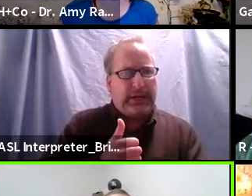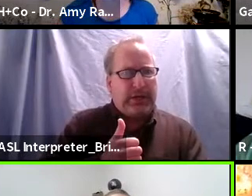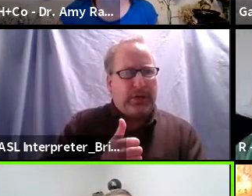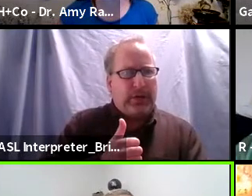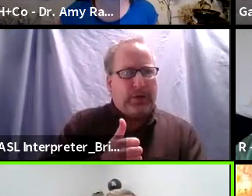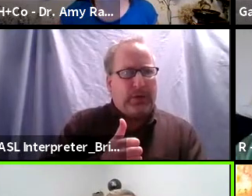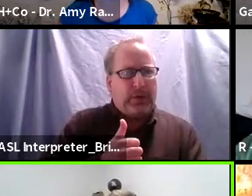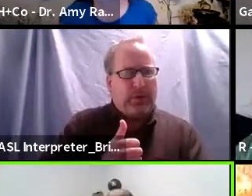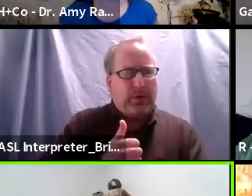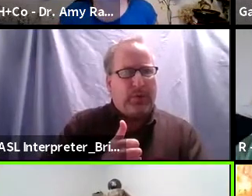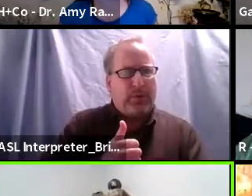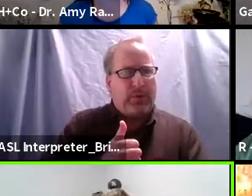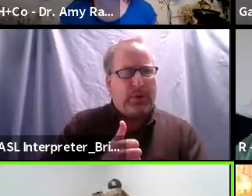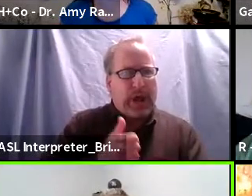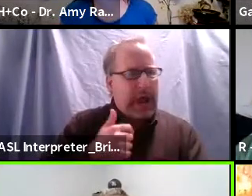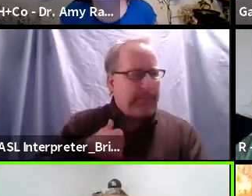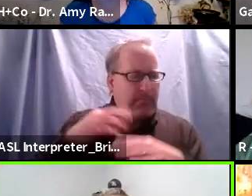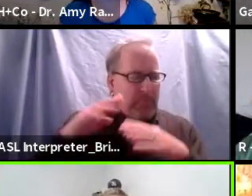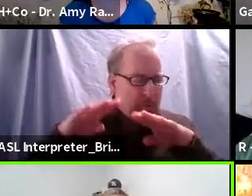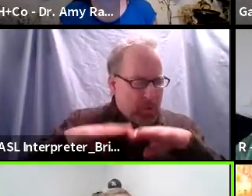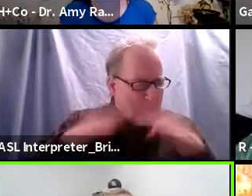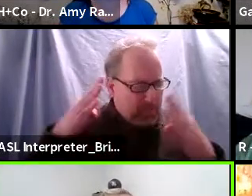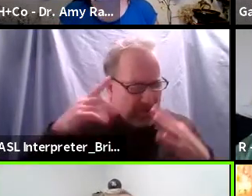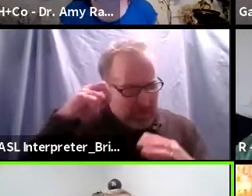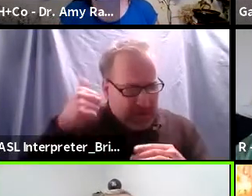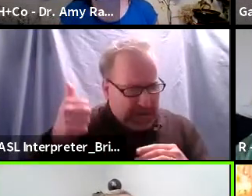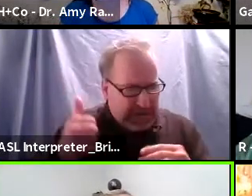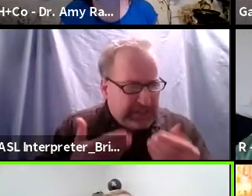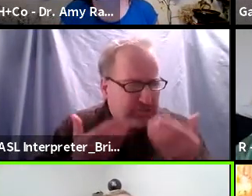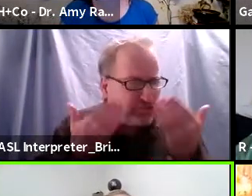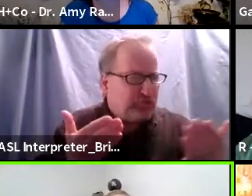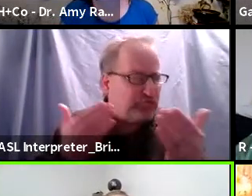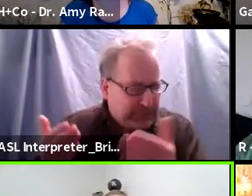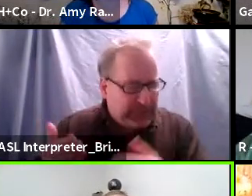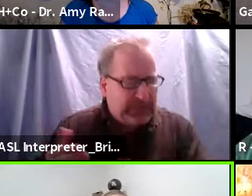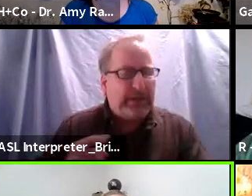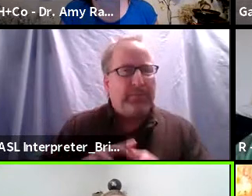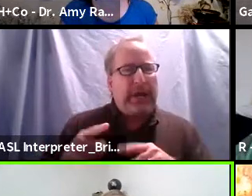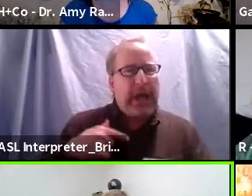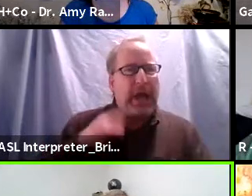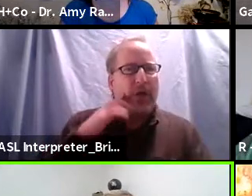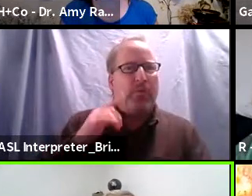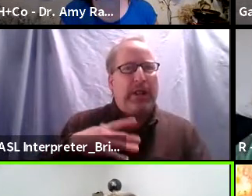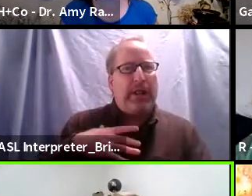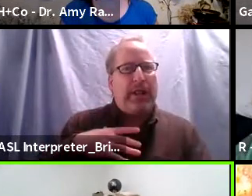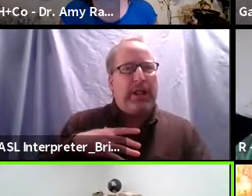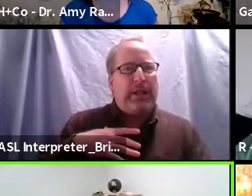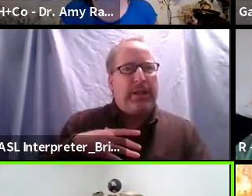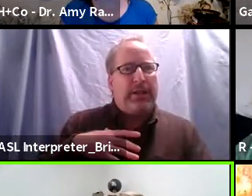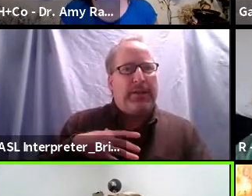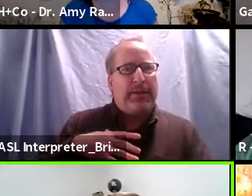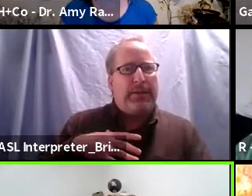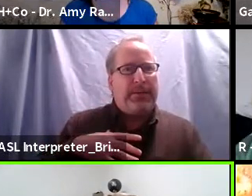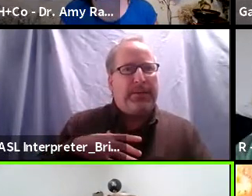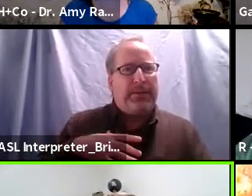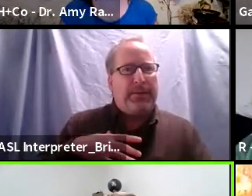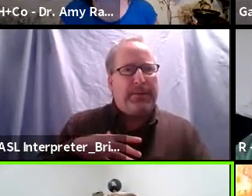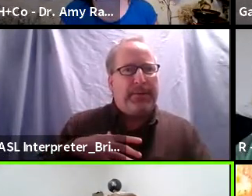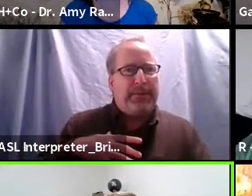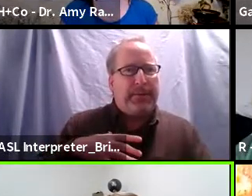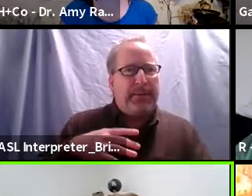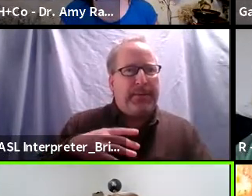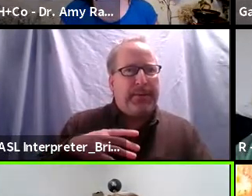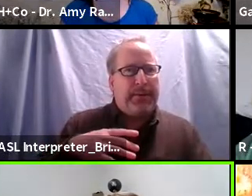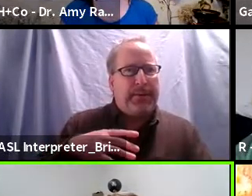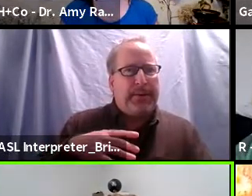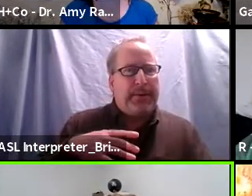capacity, although I'm open to any thoughts, I think we all are, would be, I would love to, and maybe if we have, I think this is maybe the